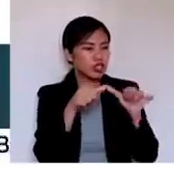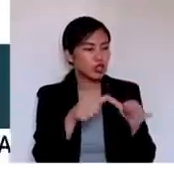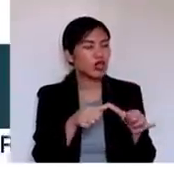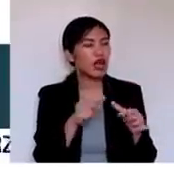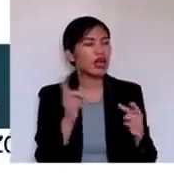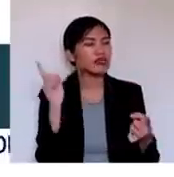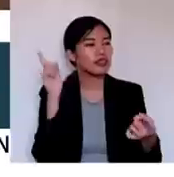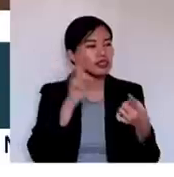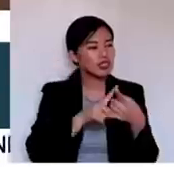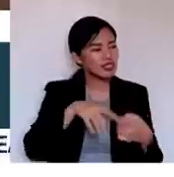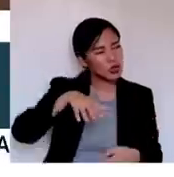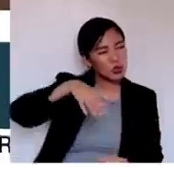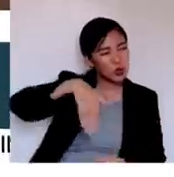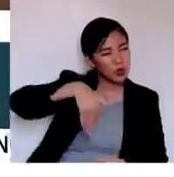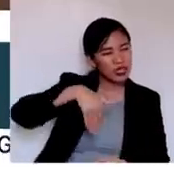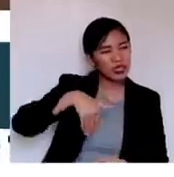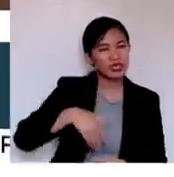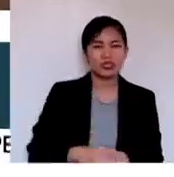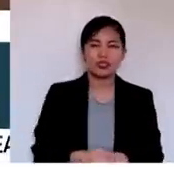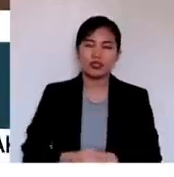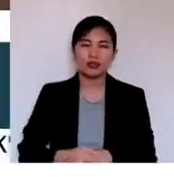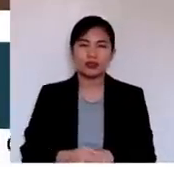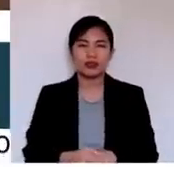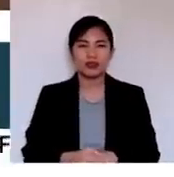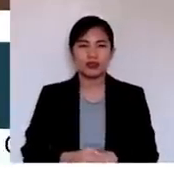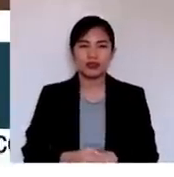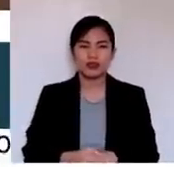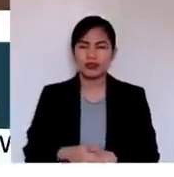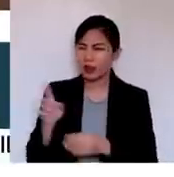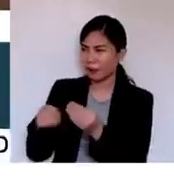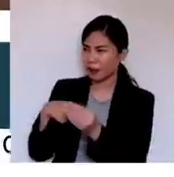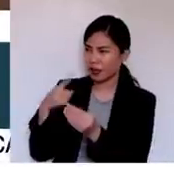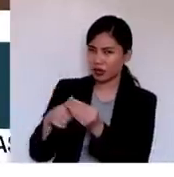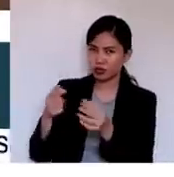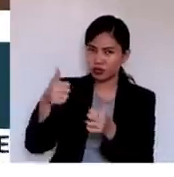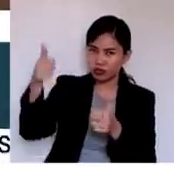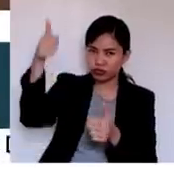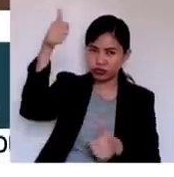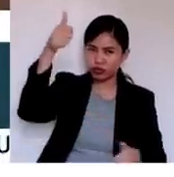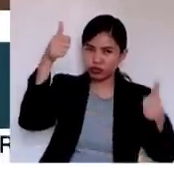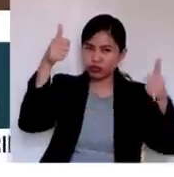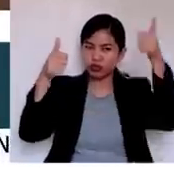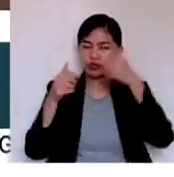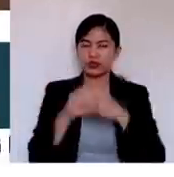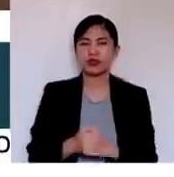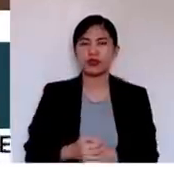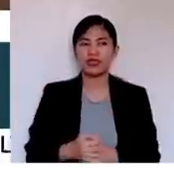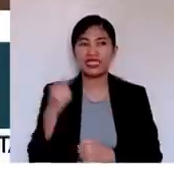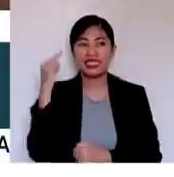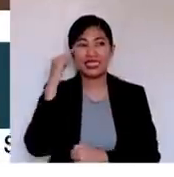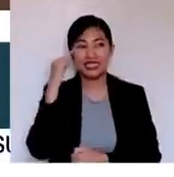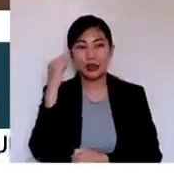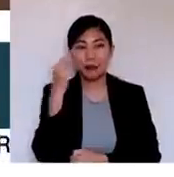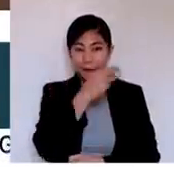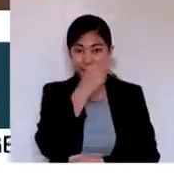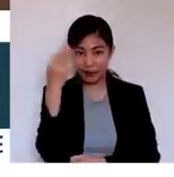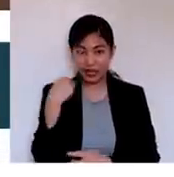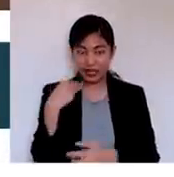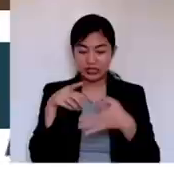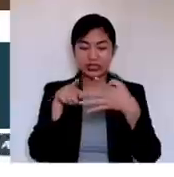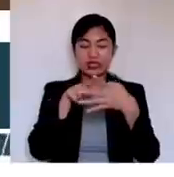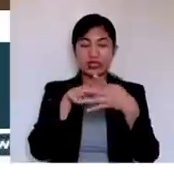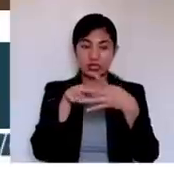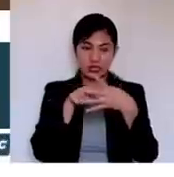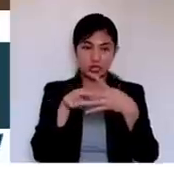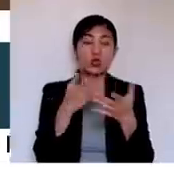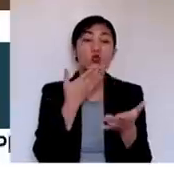In terms of the numbers and catching up, I would say second week of March would be a good indicator.